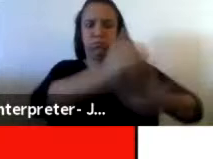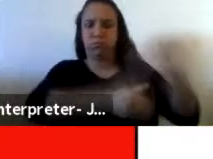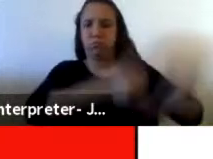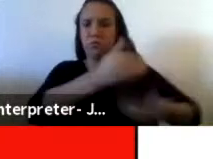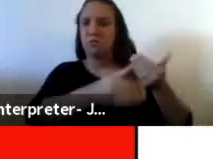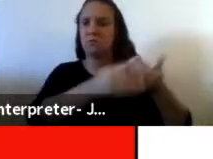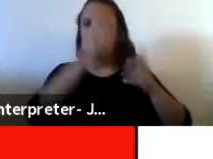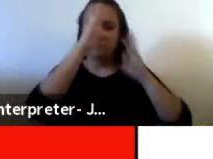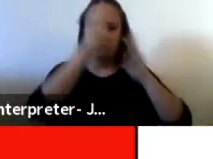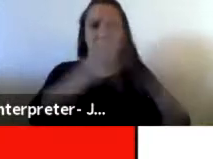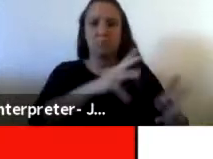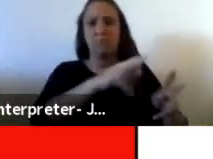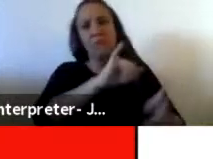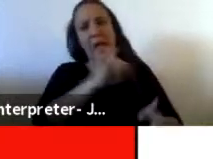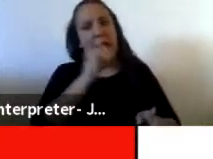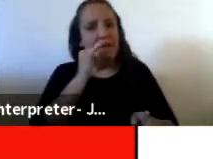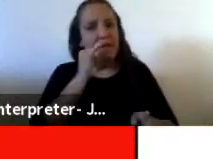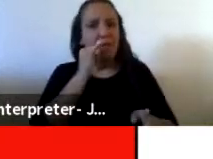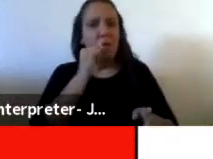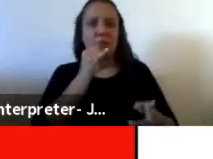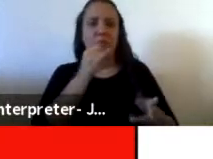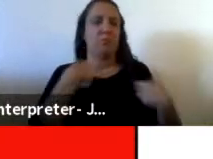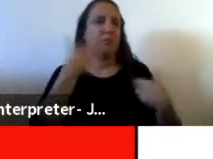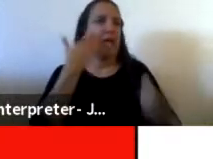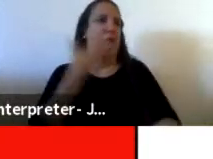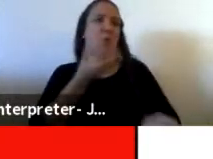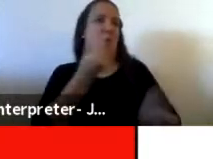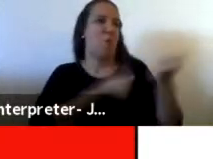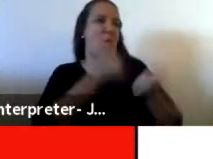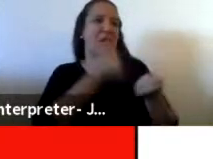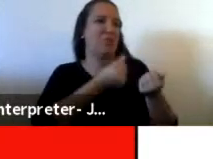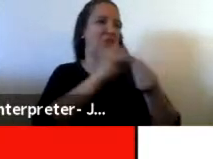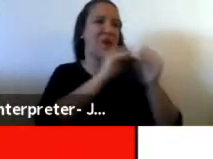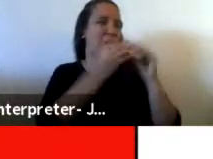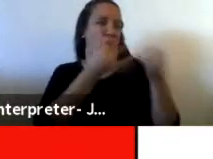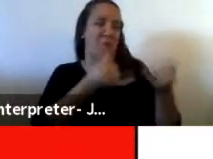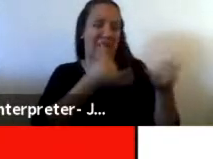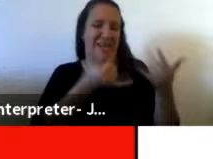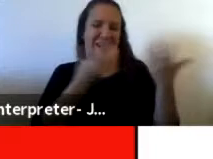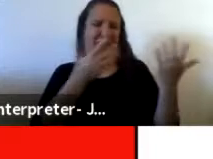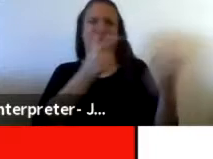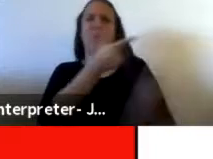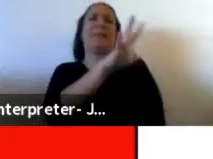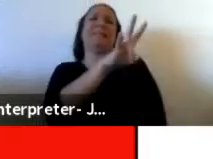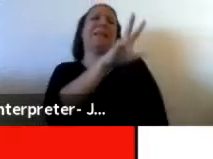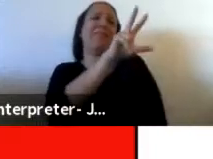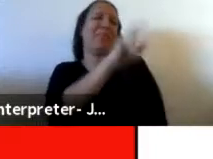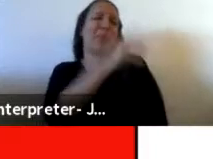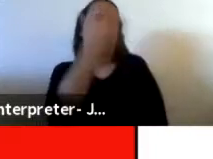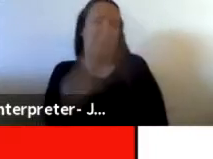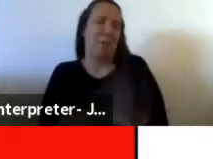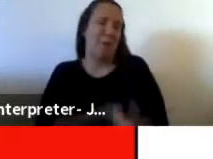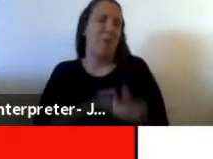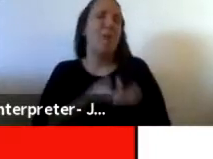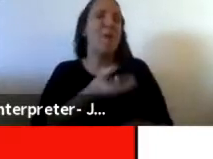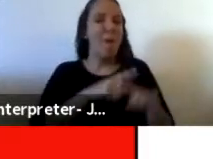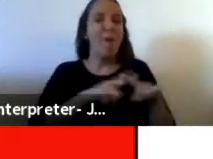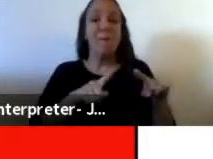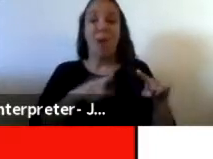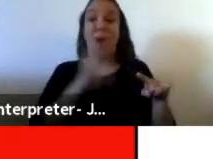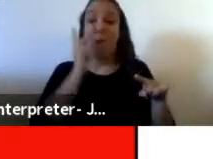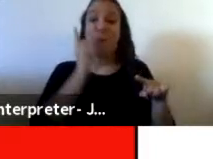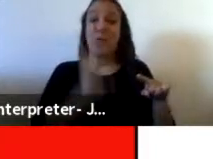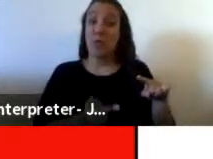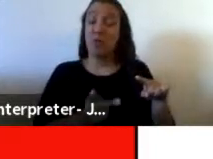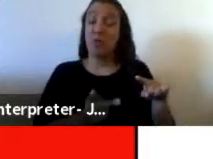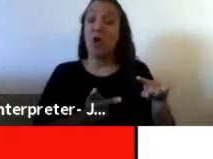the iPhones and so forth. I don't know what version of the iPhone we have right now, I don't know, 27, 30. But when you look at that, you look at